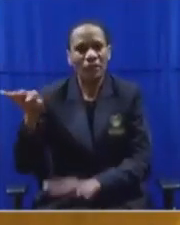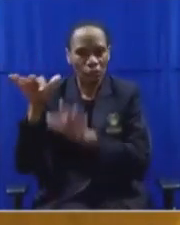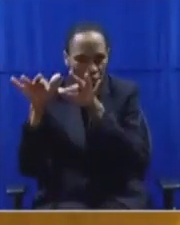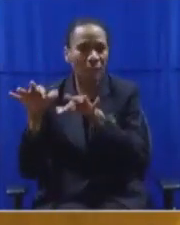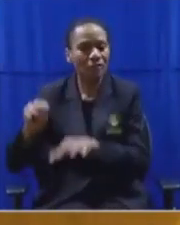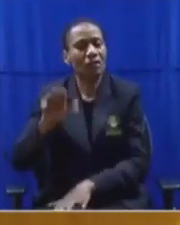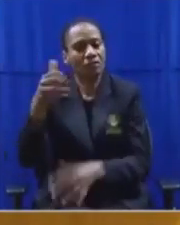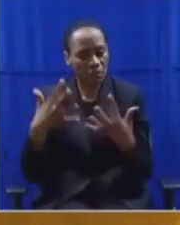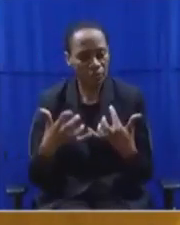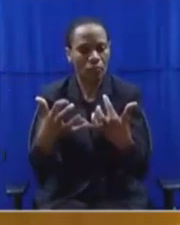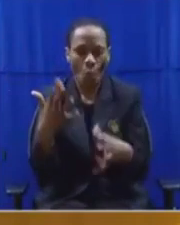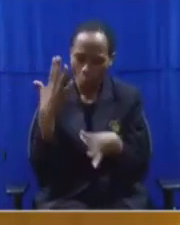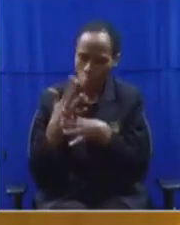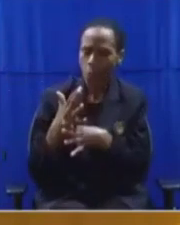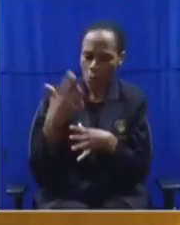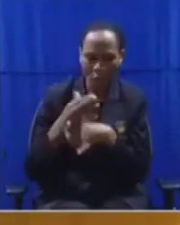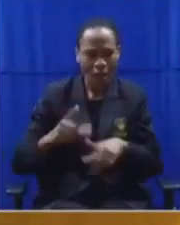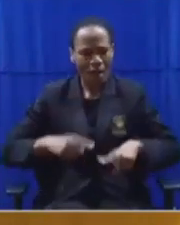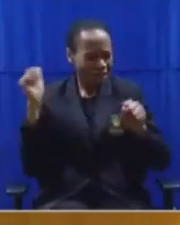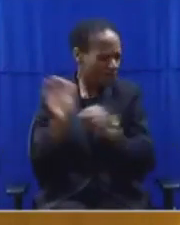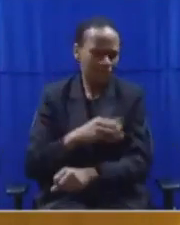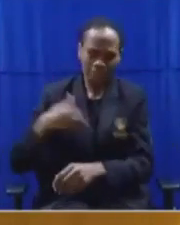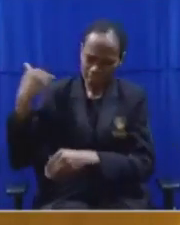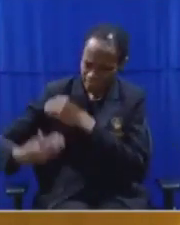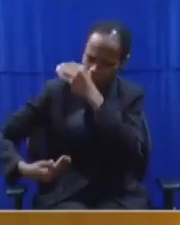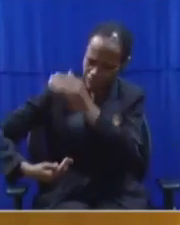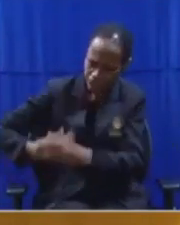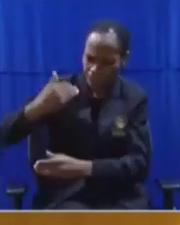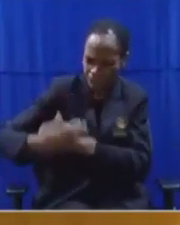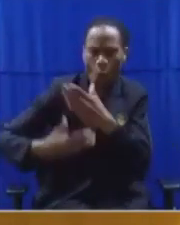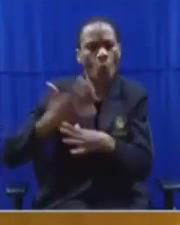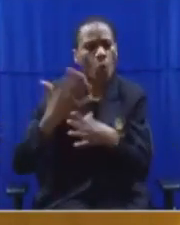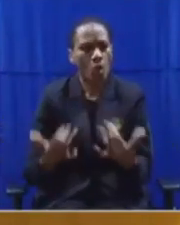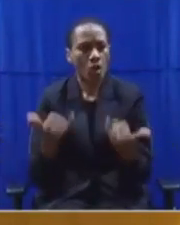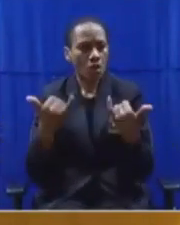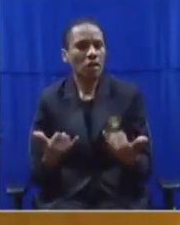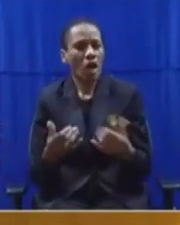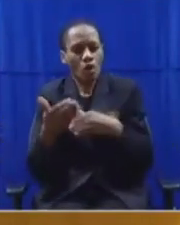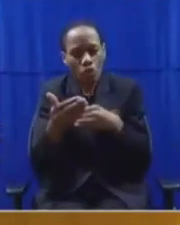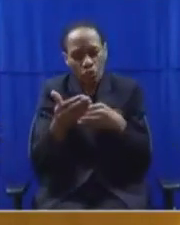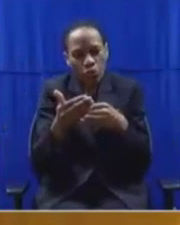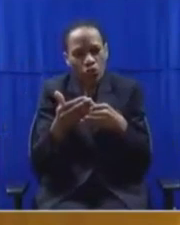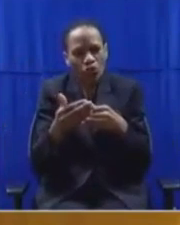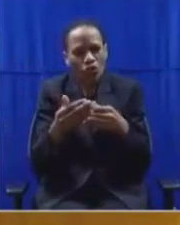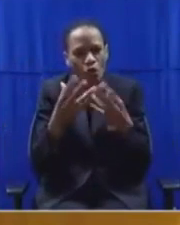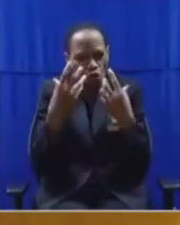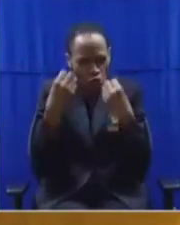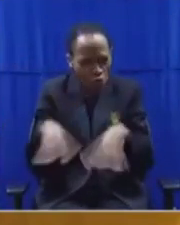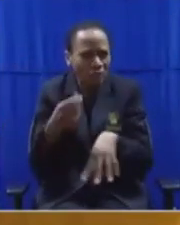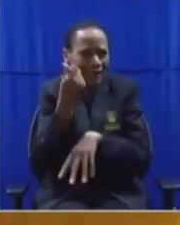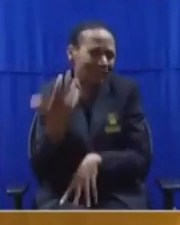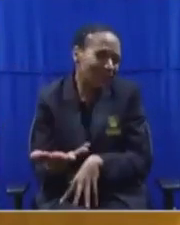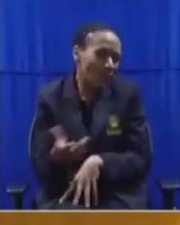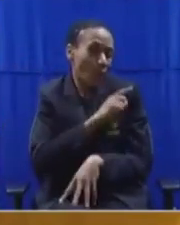have worked diligently their whole lives as civil servants and now face the risk of utter destitution in their old age because